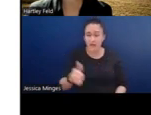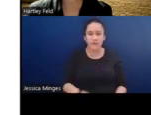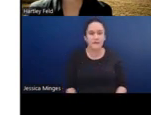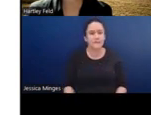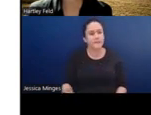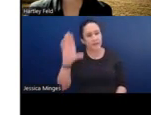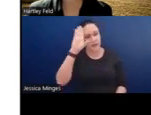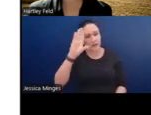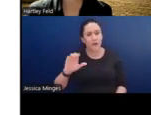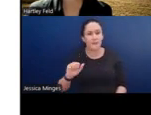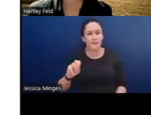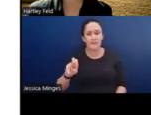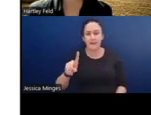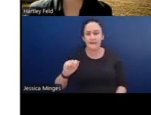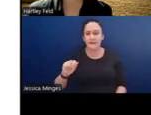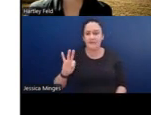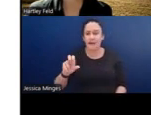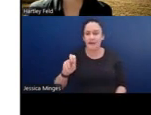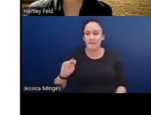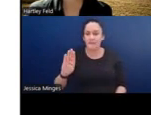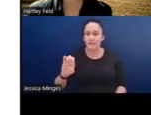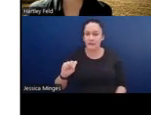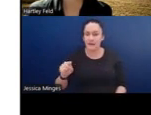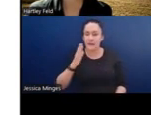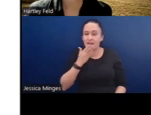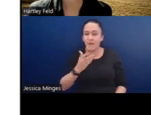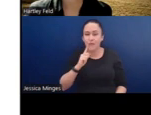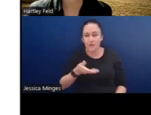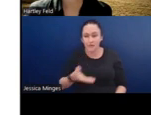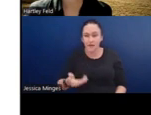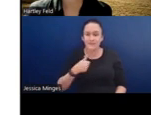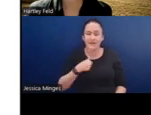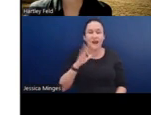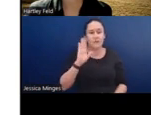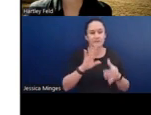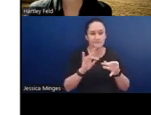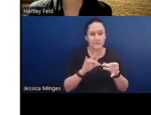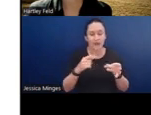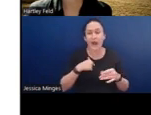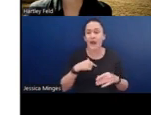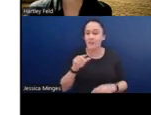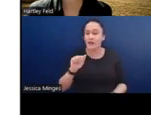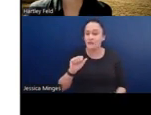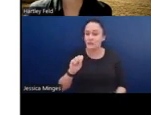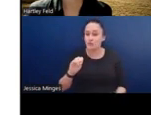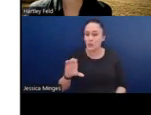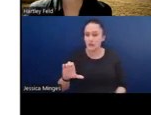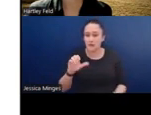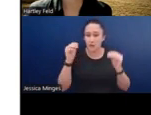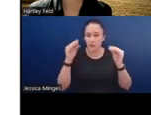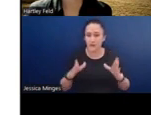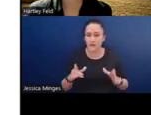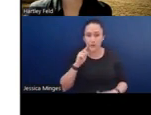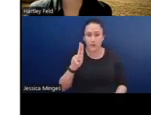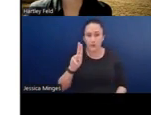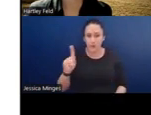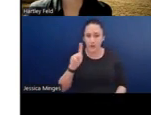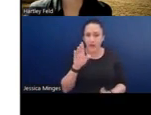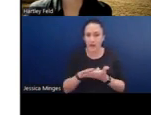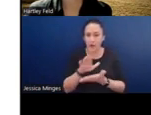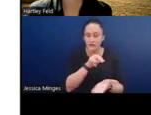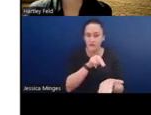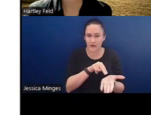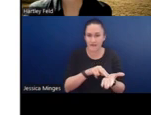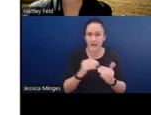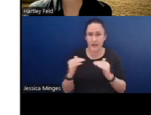Hi, I'm Amanda Fallin-Bennett. Thank you for having us here. And I'll just say that I'm an associate professor at the UK College of Nursing and a